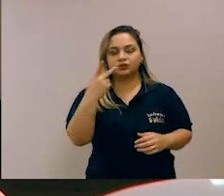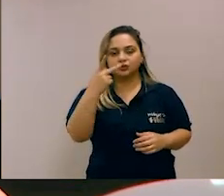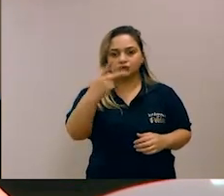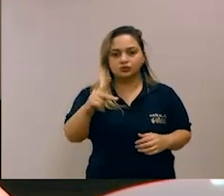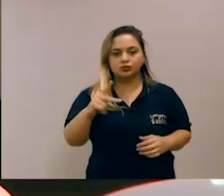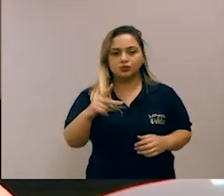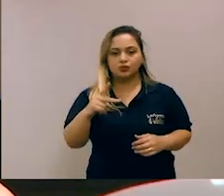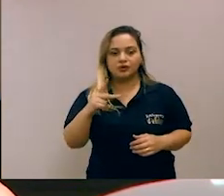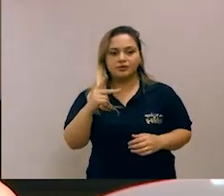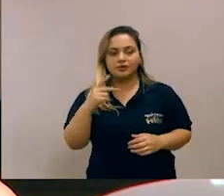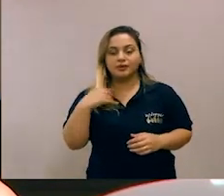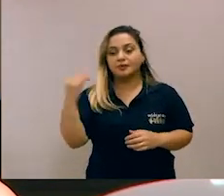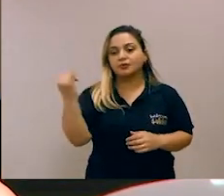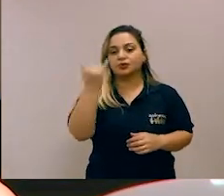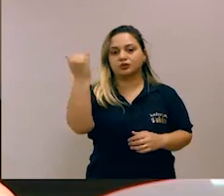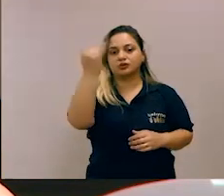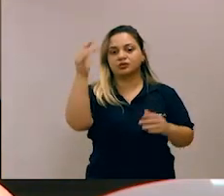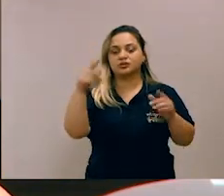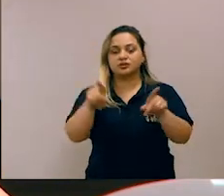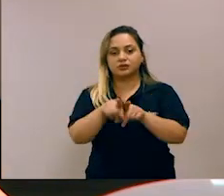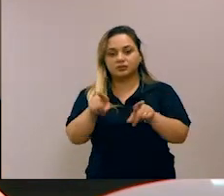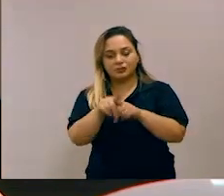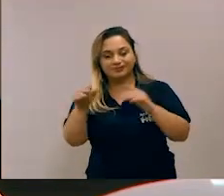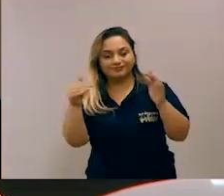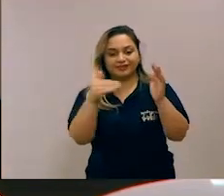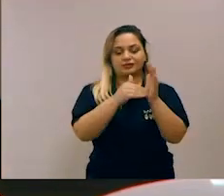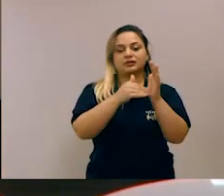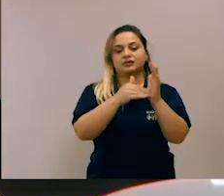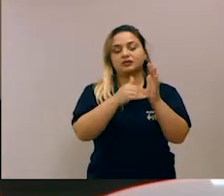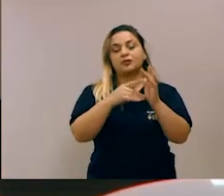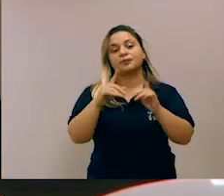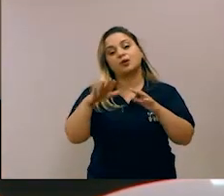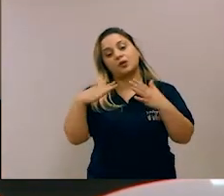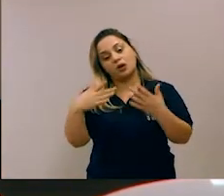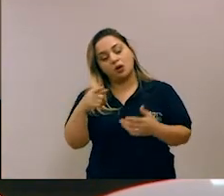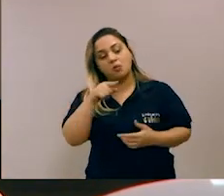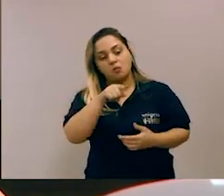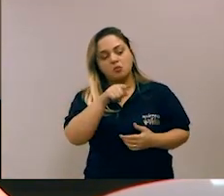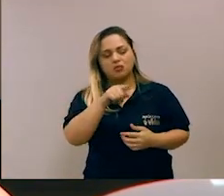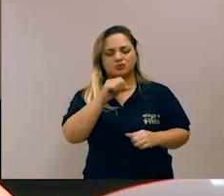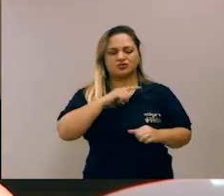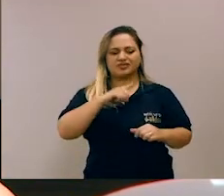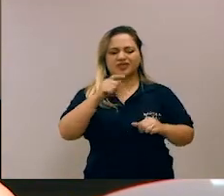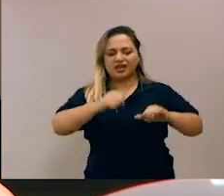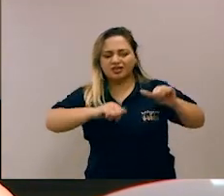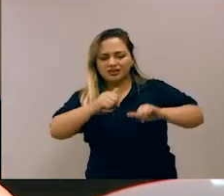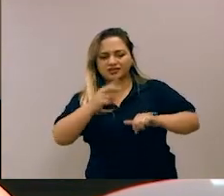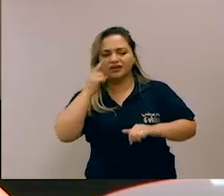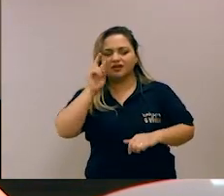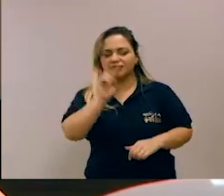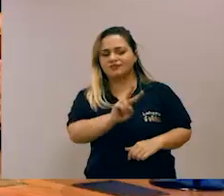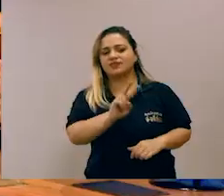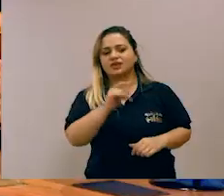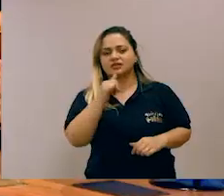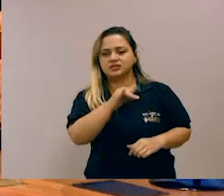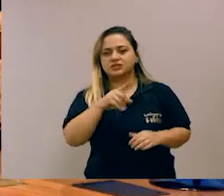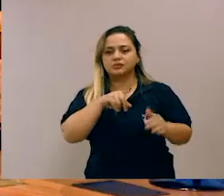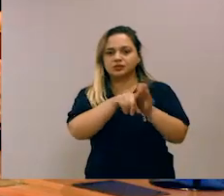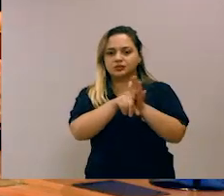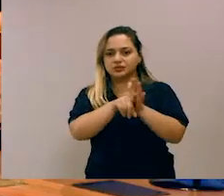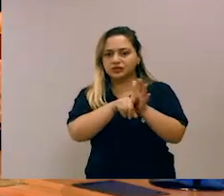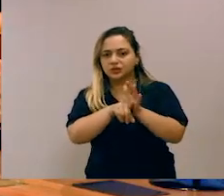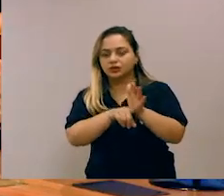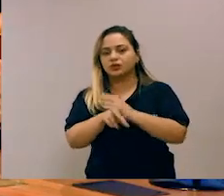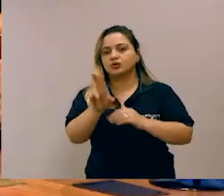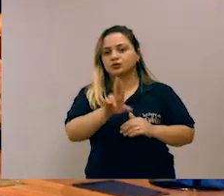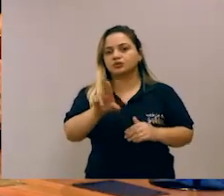decision-making, we are going to understand the relevance and the limitations of the data. And this is very important. It's